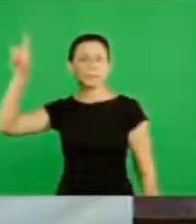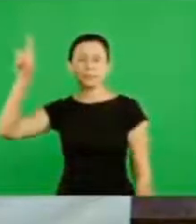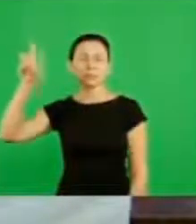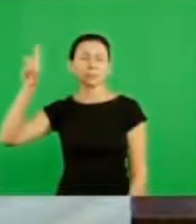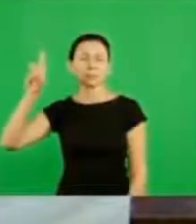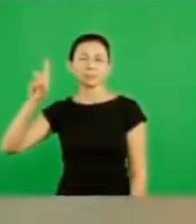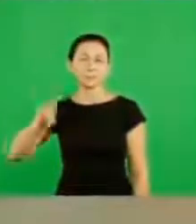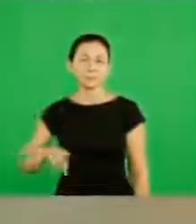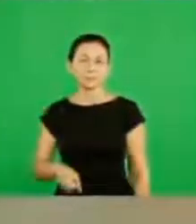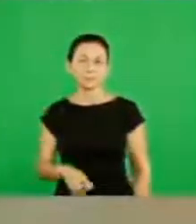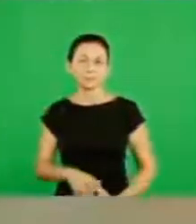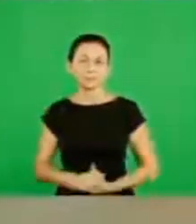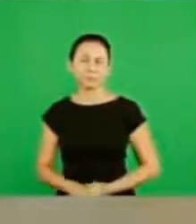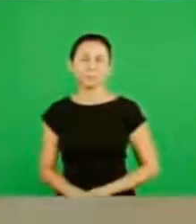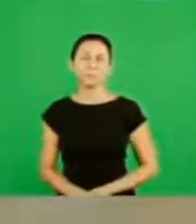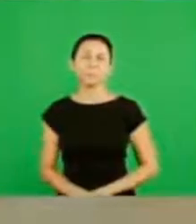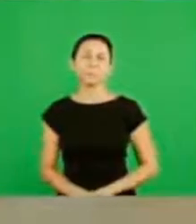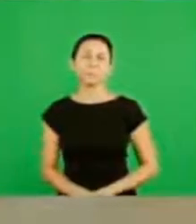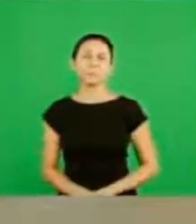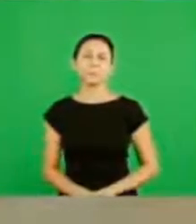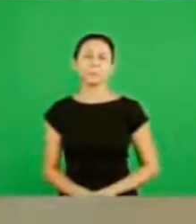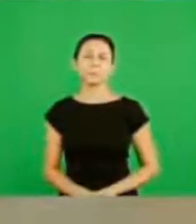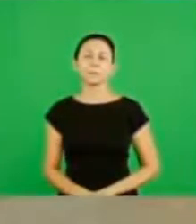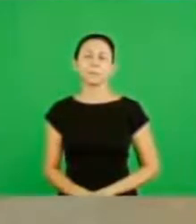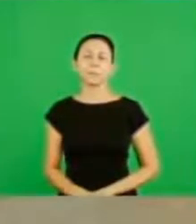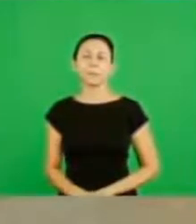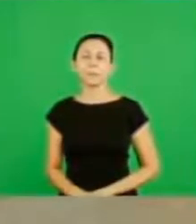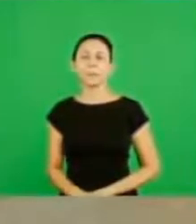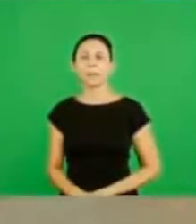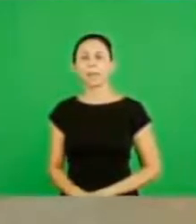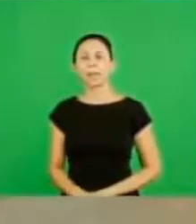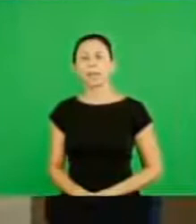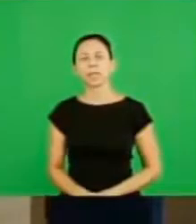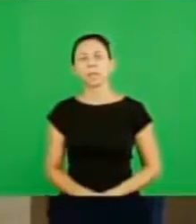forevermore. This is God.